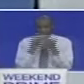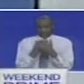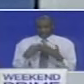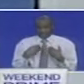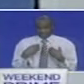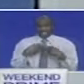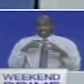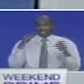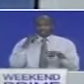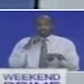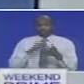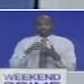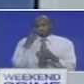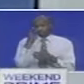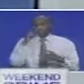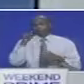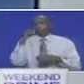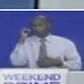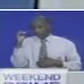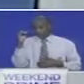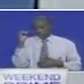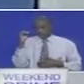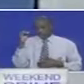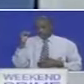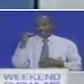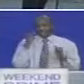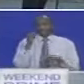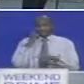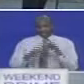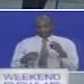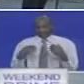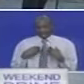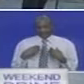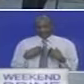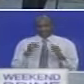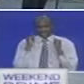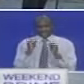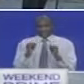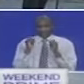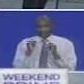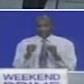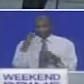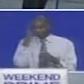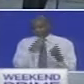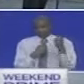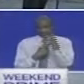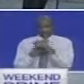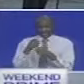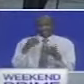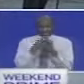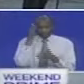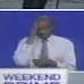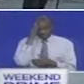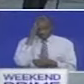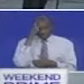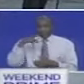it Checkpoint 2.0. It is a brand new year and we definitely have some new faces. Some you know